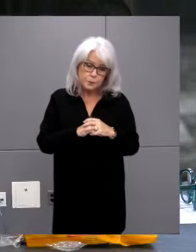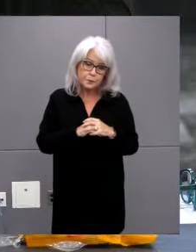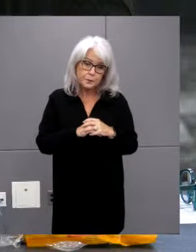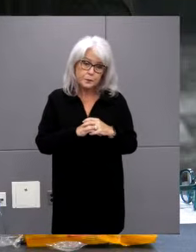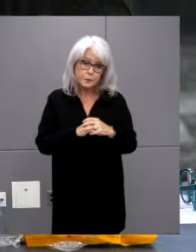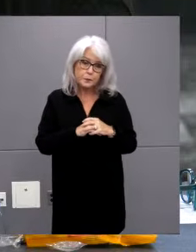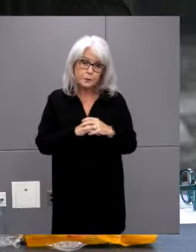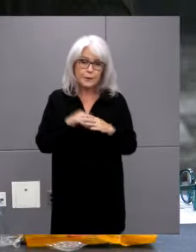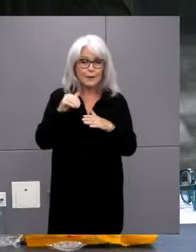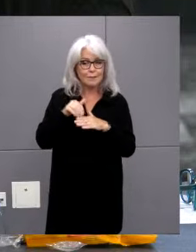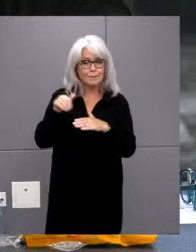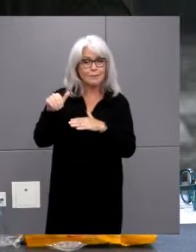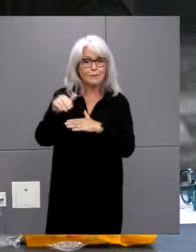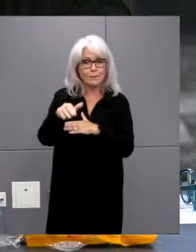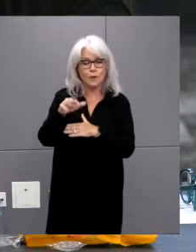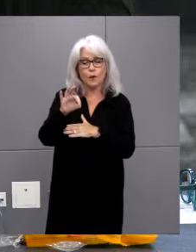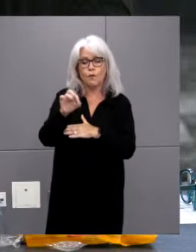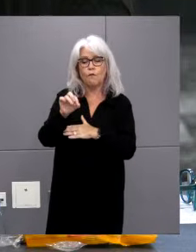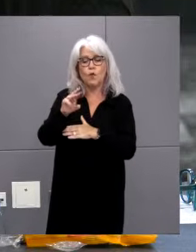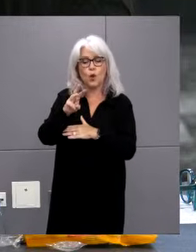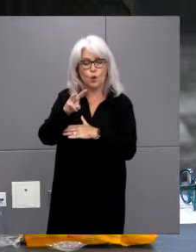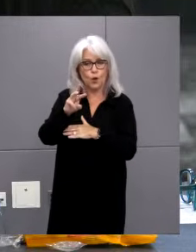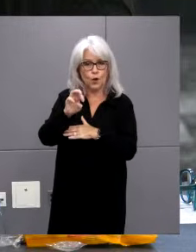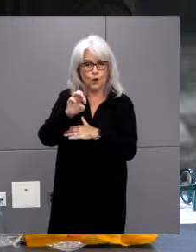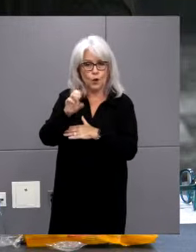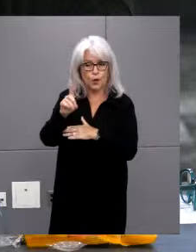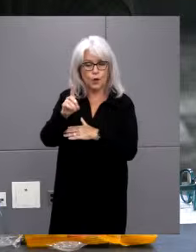was forwarded from